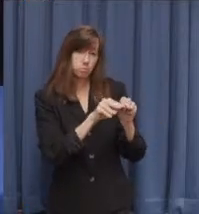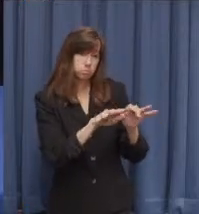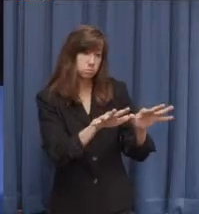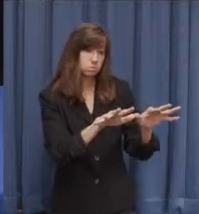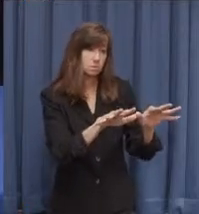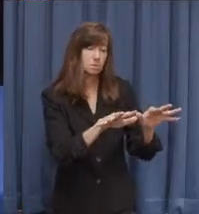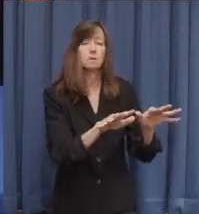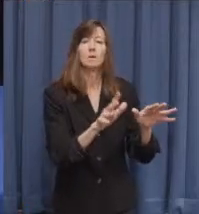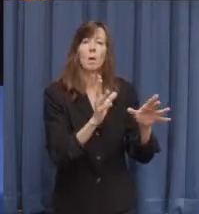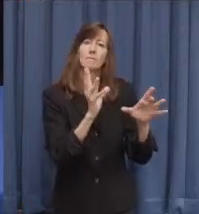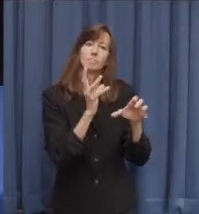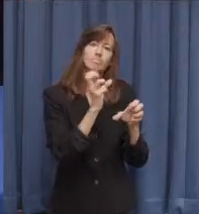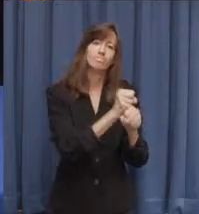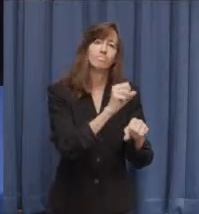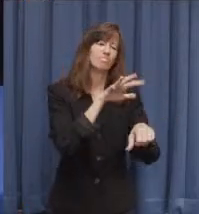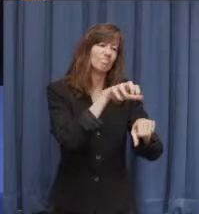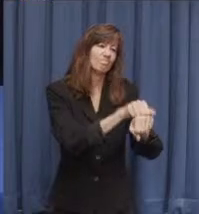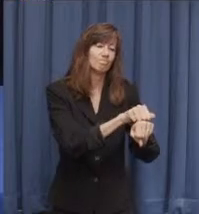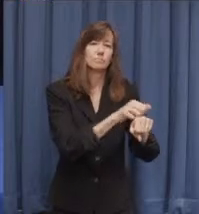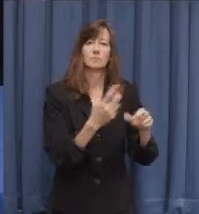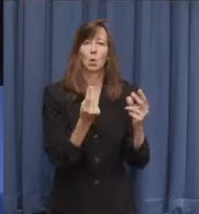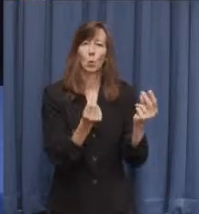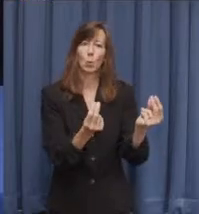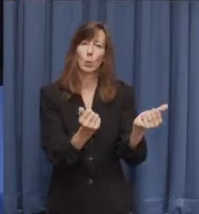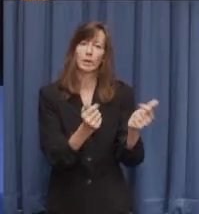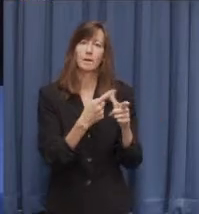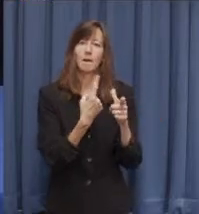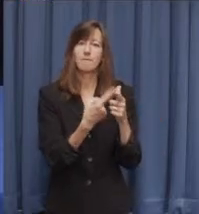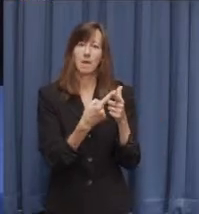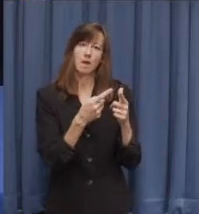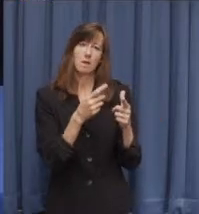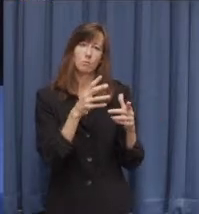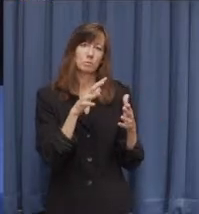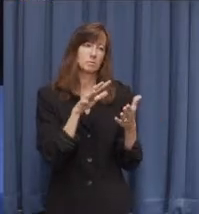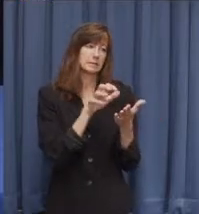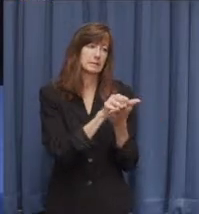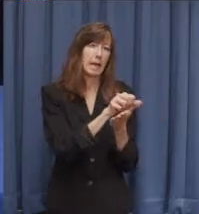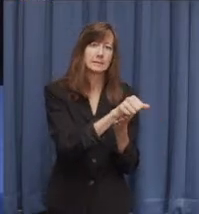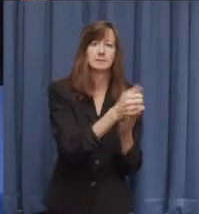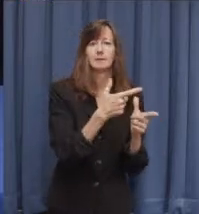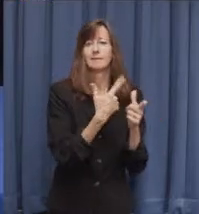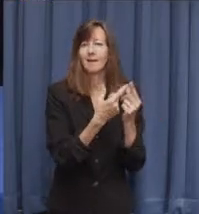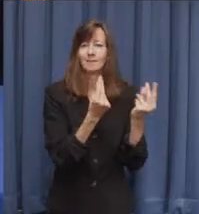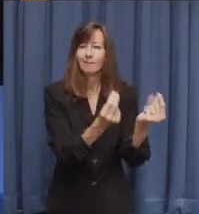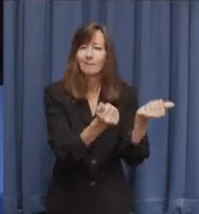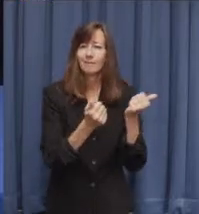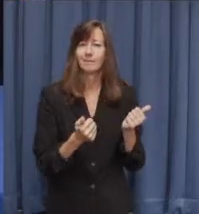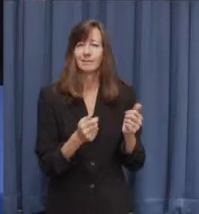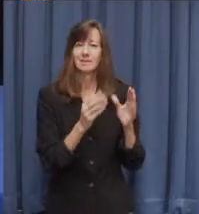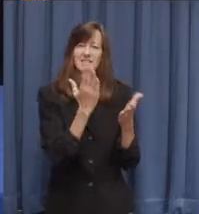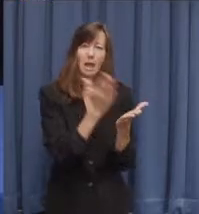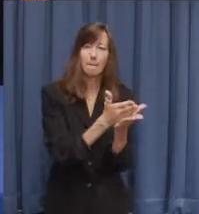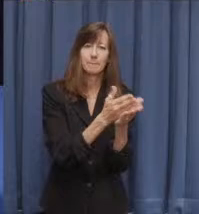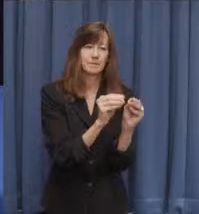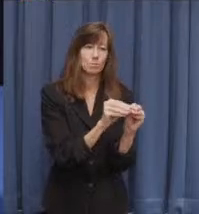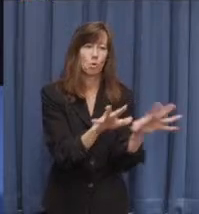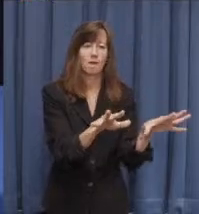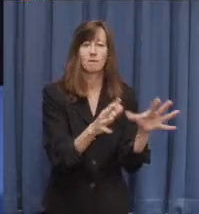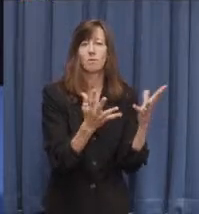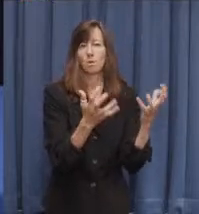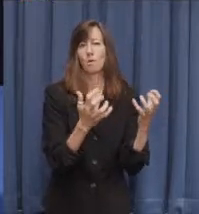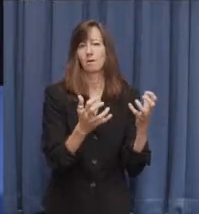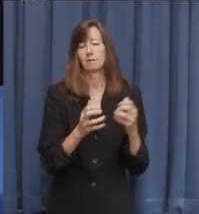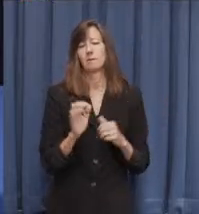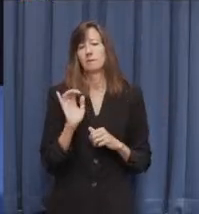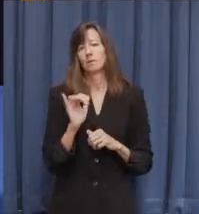response plan. I know that's a slightly different way of thinking than we had been before, so I do think it's important